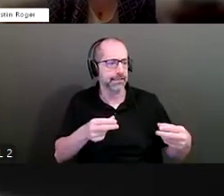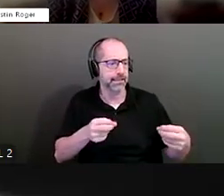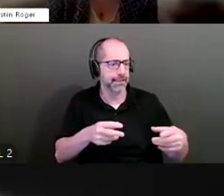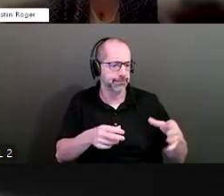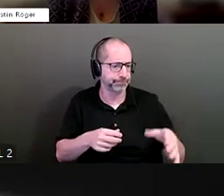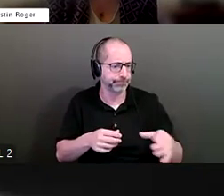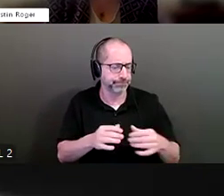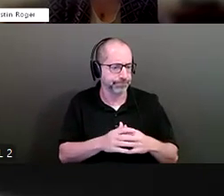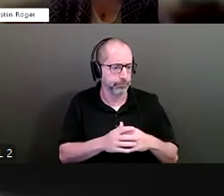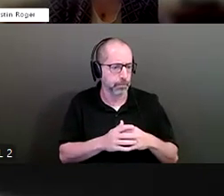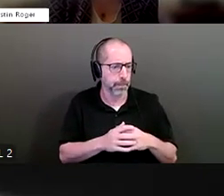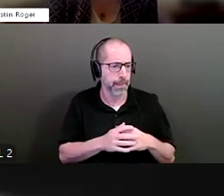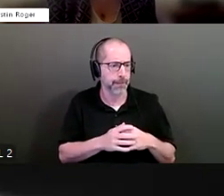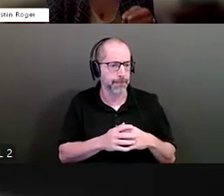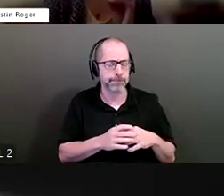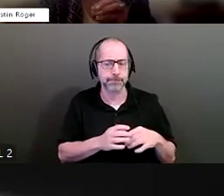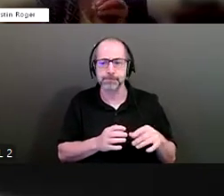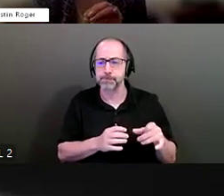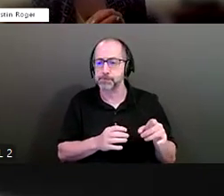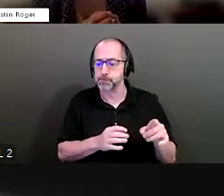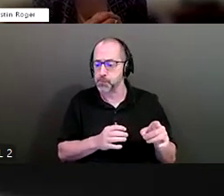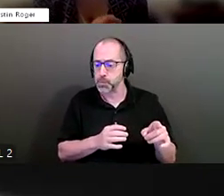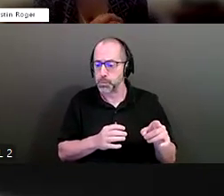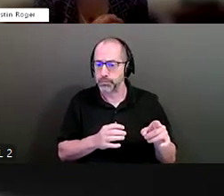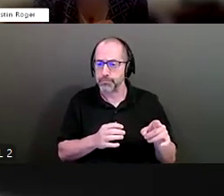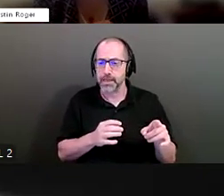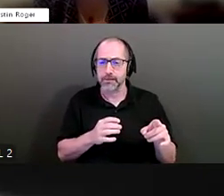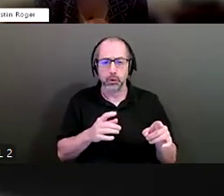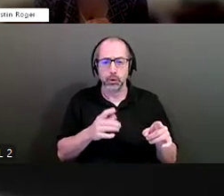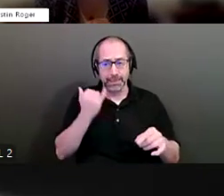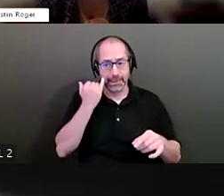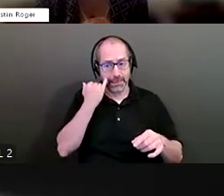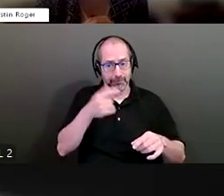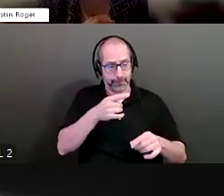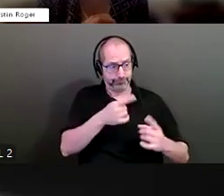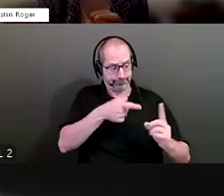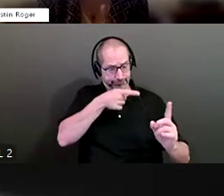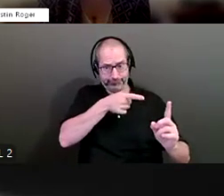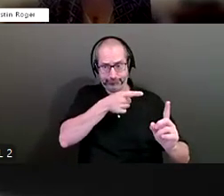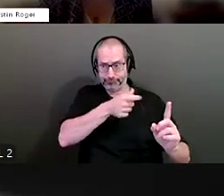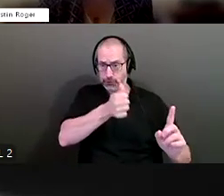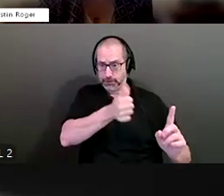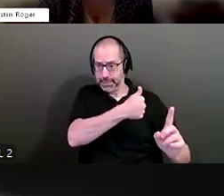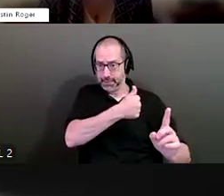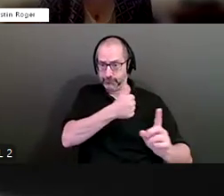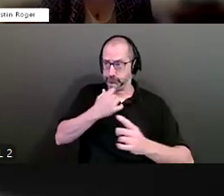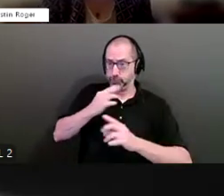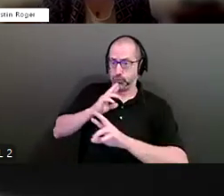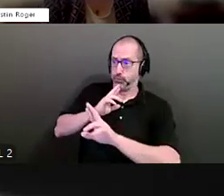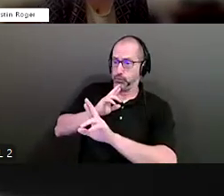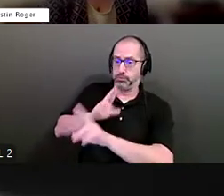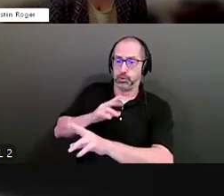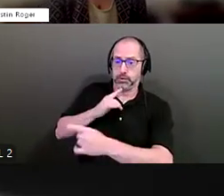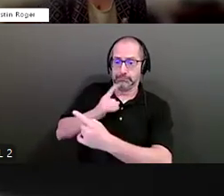So the specific focus on self-disclosure is what we were looking at.